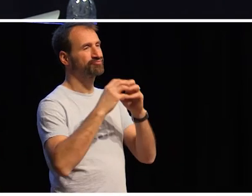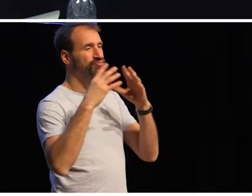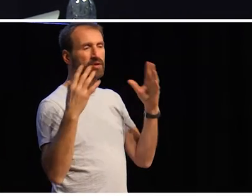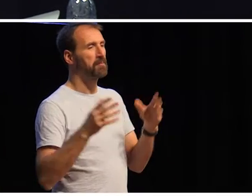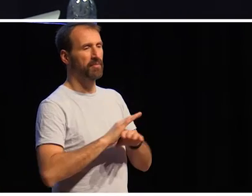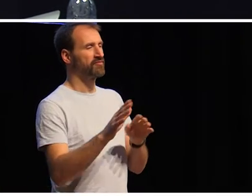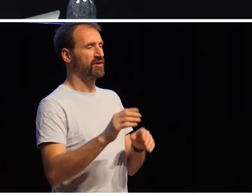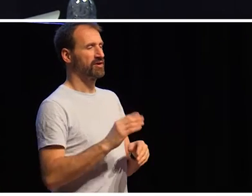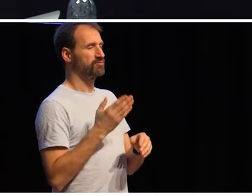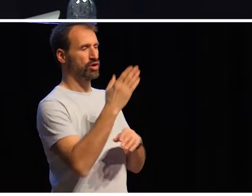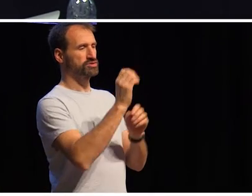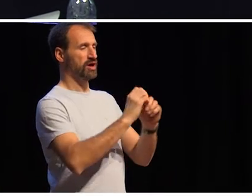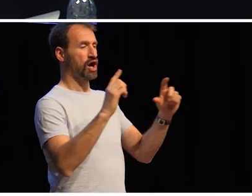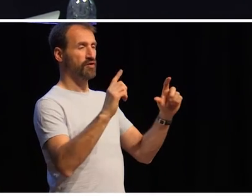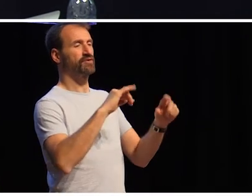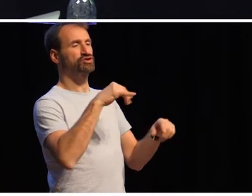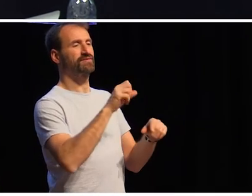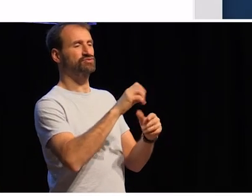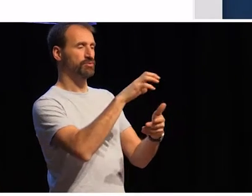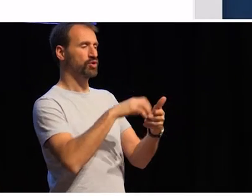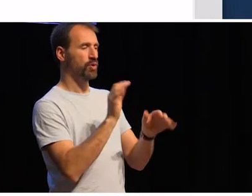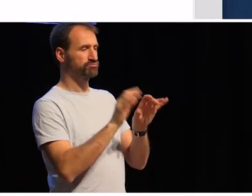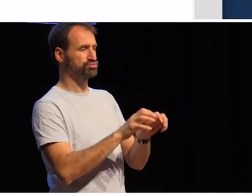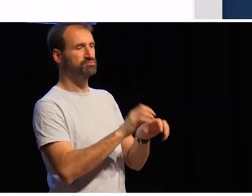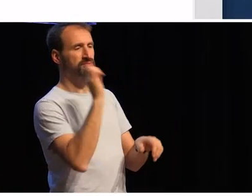write some JavaScript code, run it.